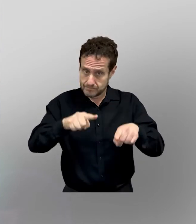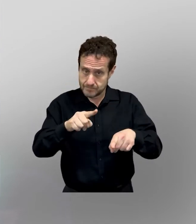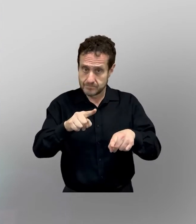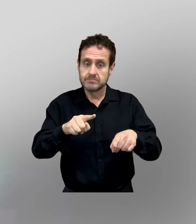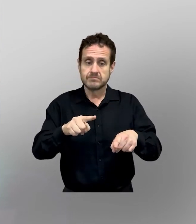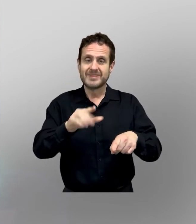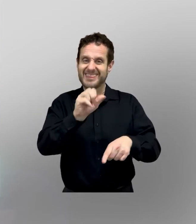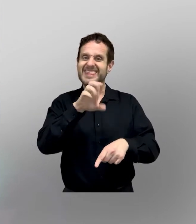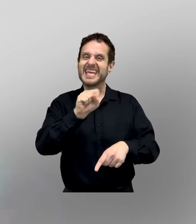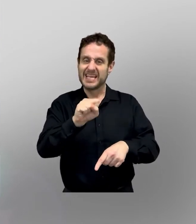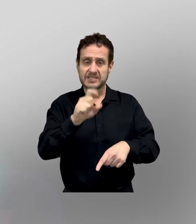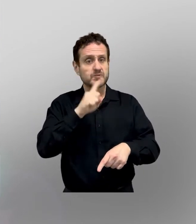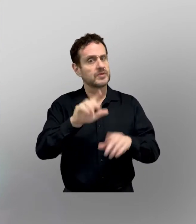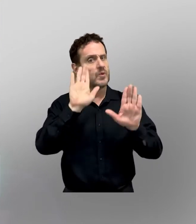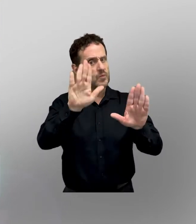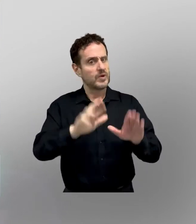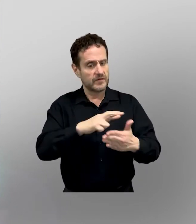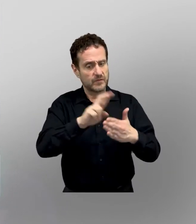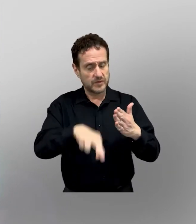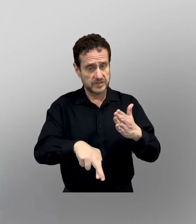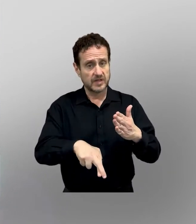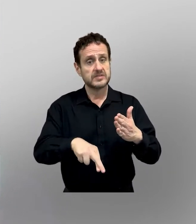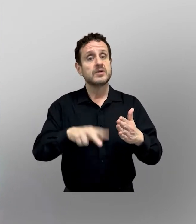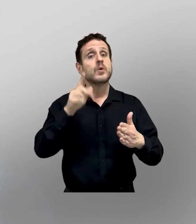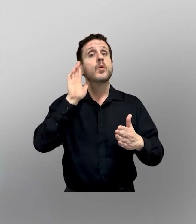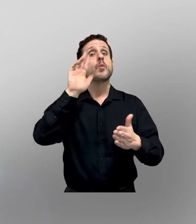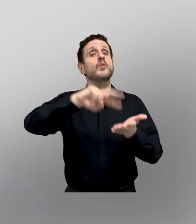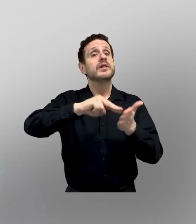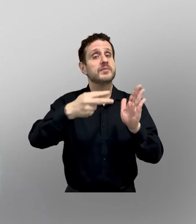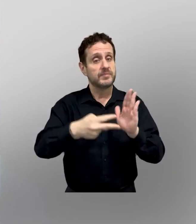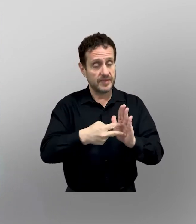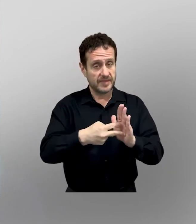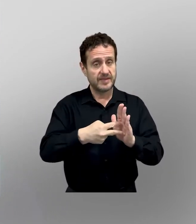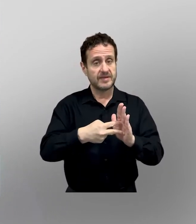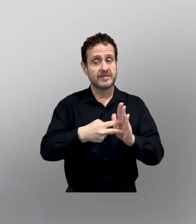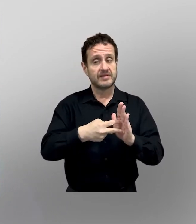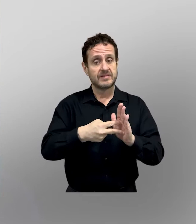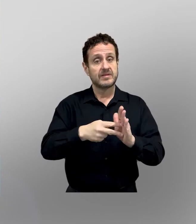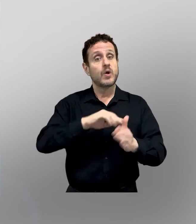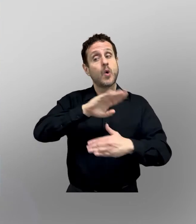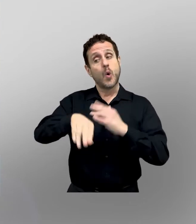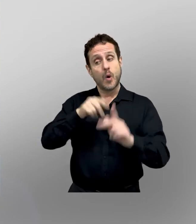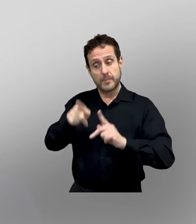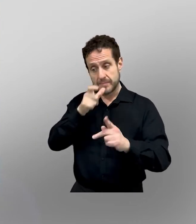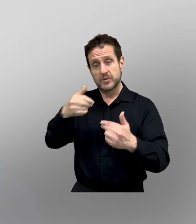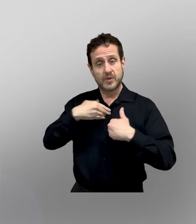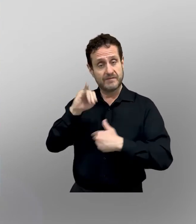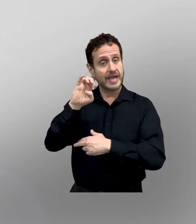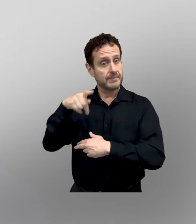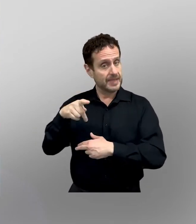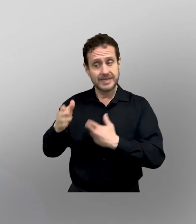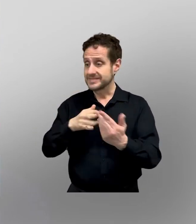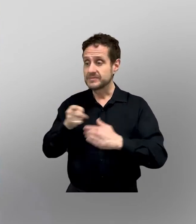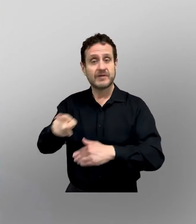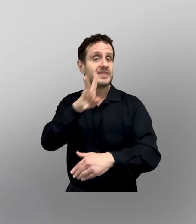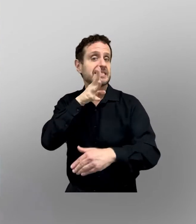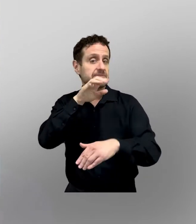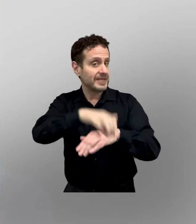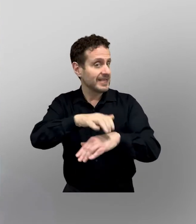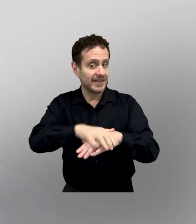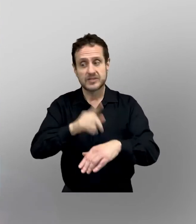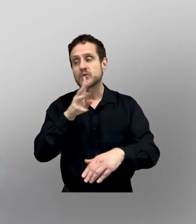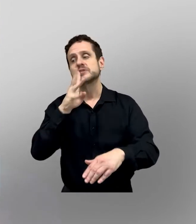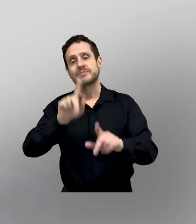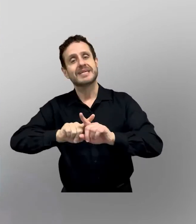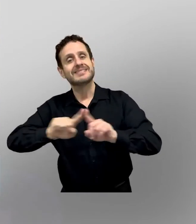those cases with a terrific result, which will lead to all of the folks with IEPs,